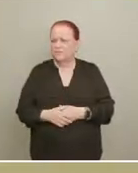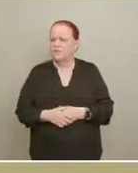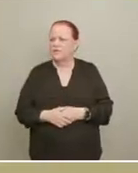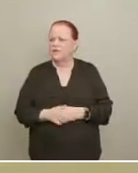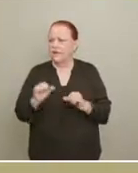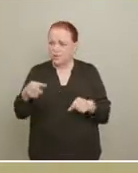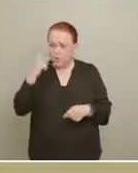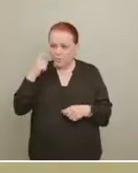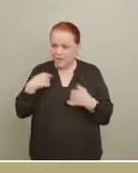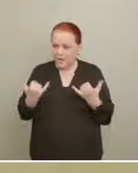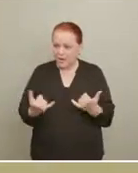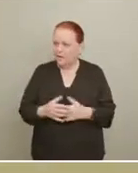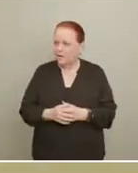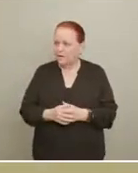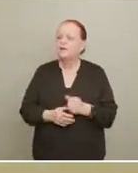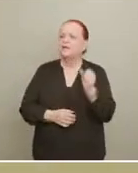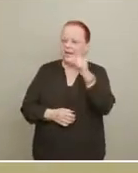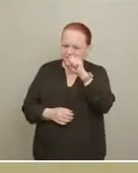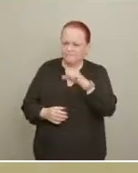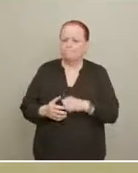Sure. Can you hear me okay now? We can.